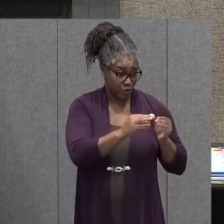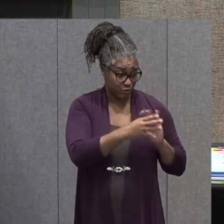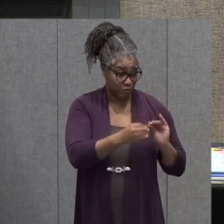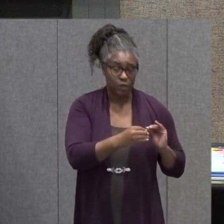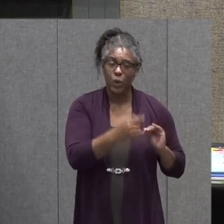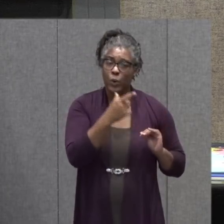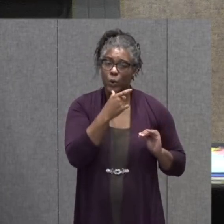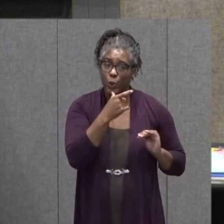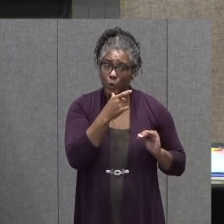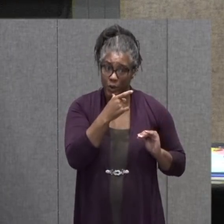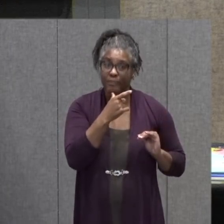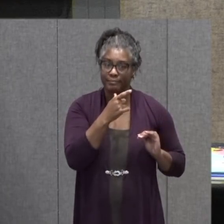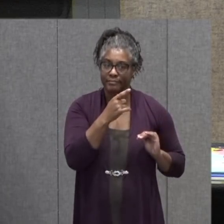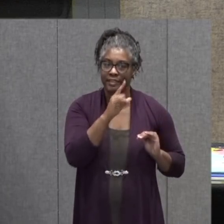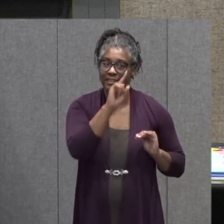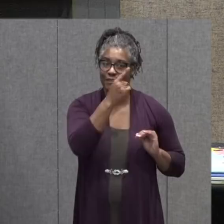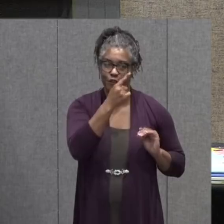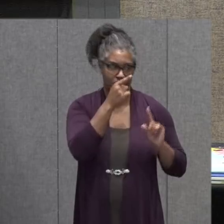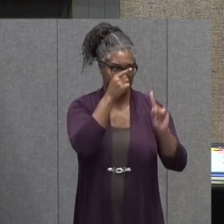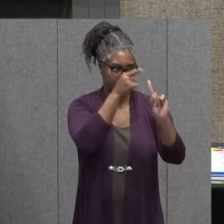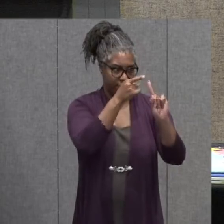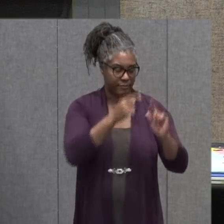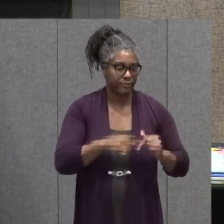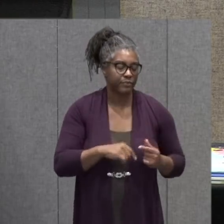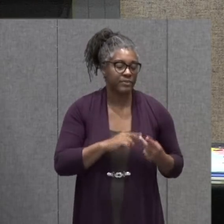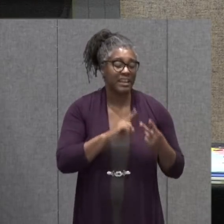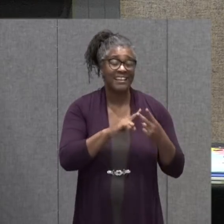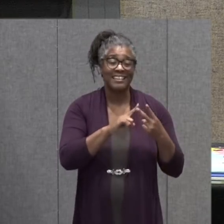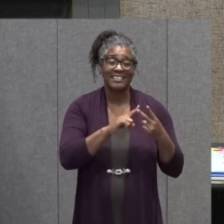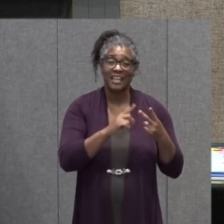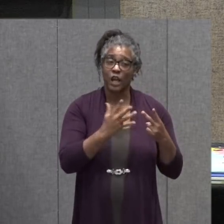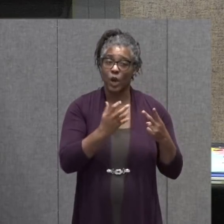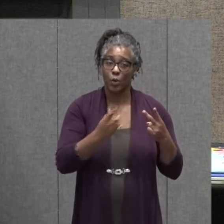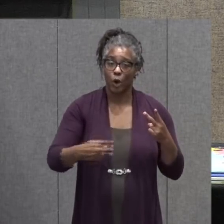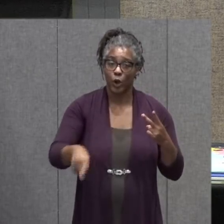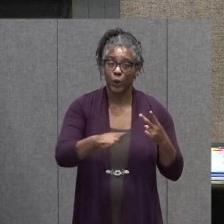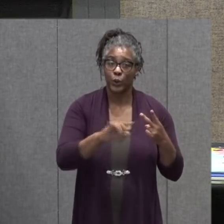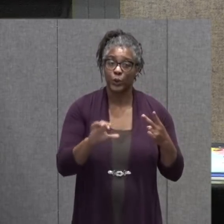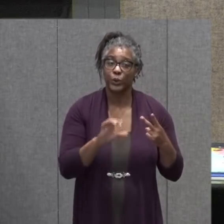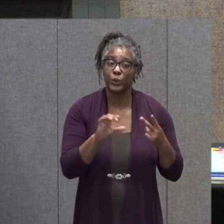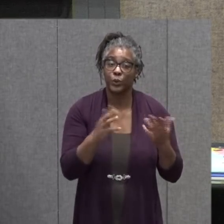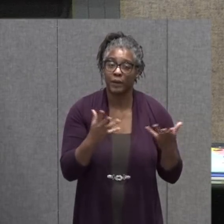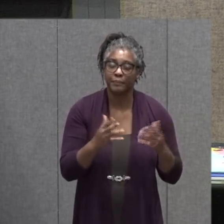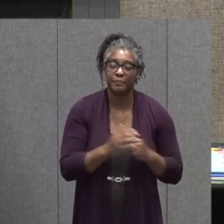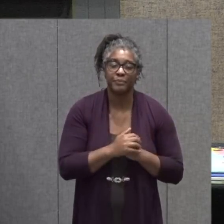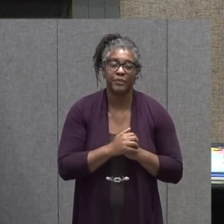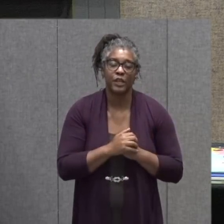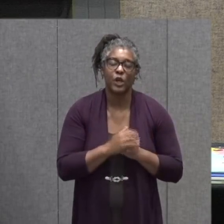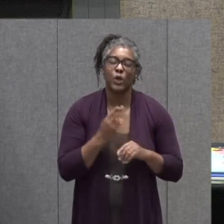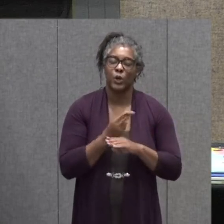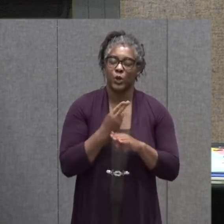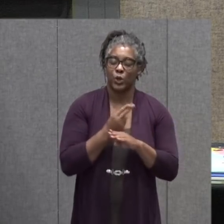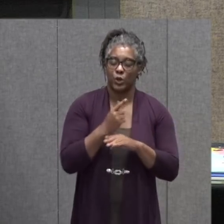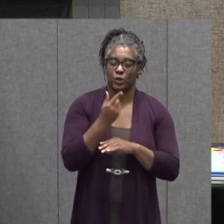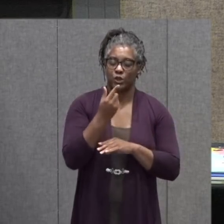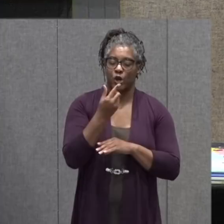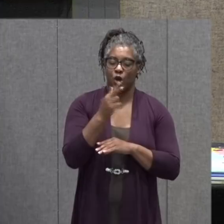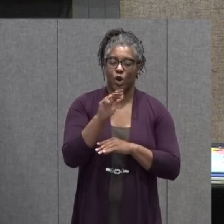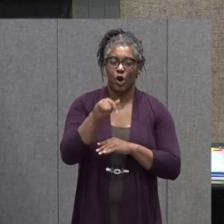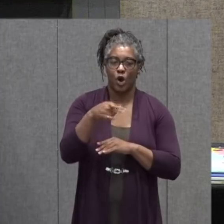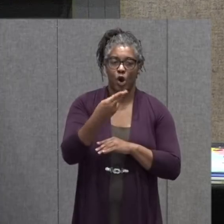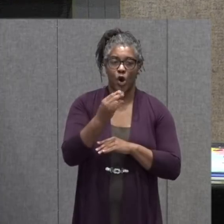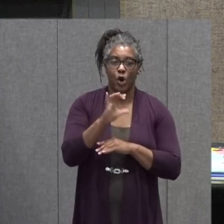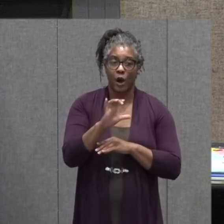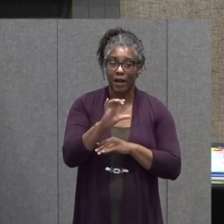The second thing I want you guys to be able to do is I want you guys to be able to use a graphic organizer and plan